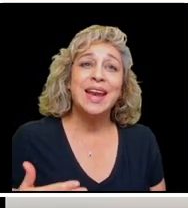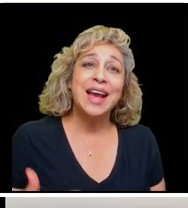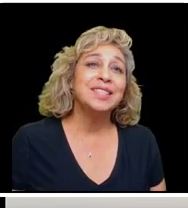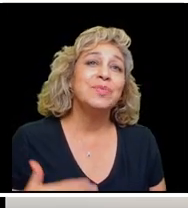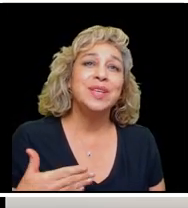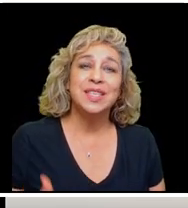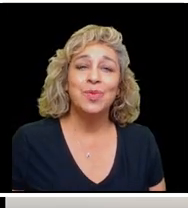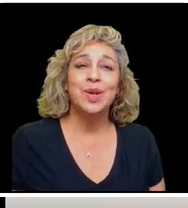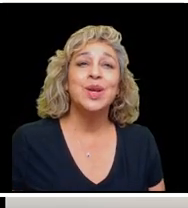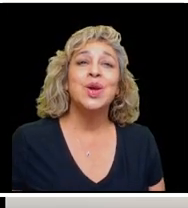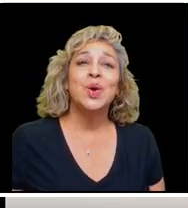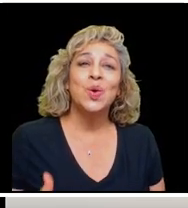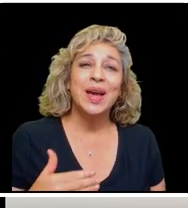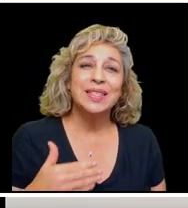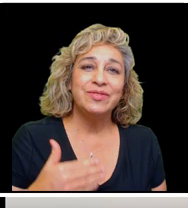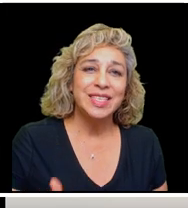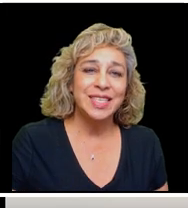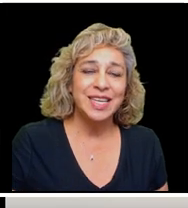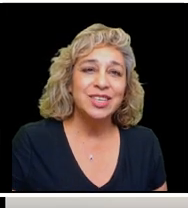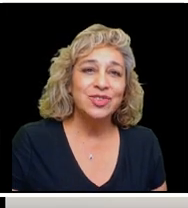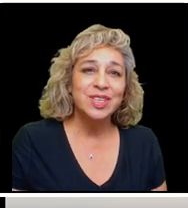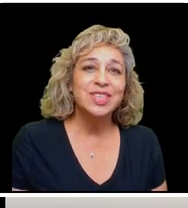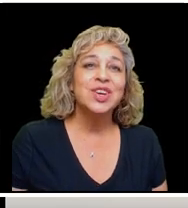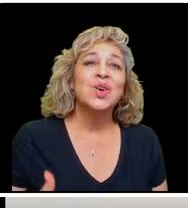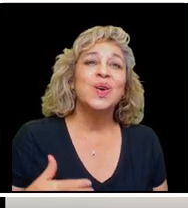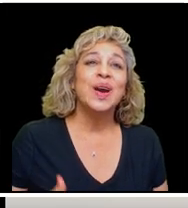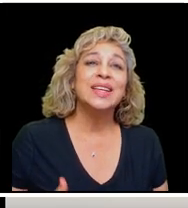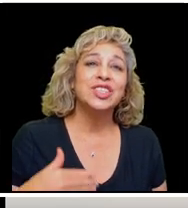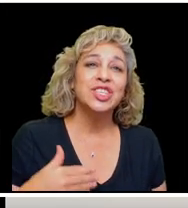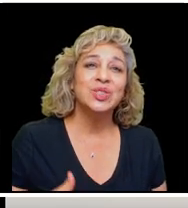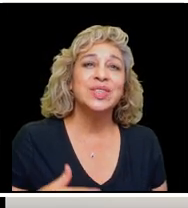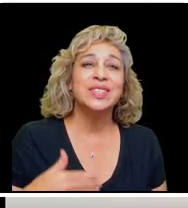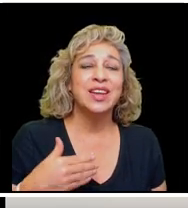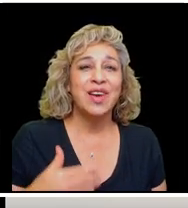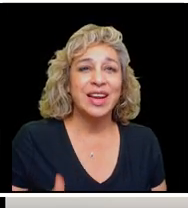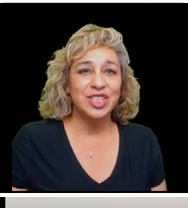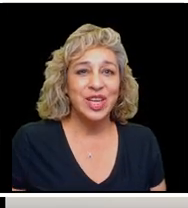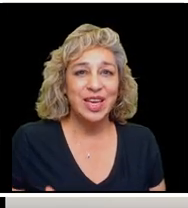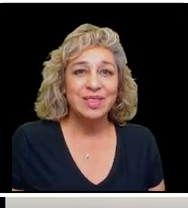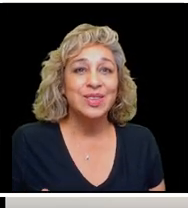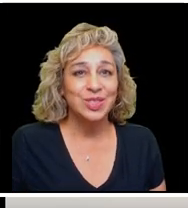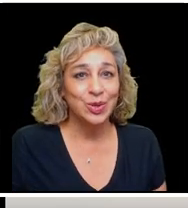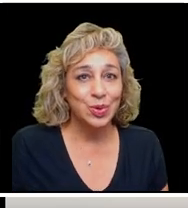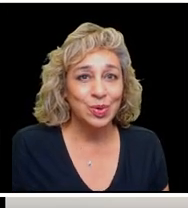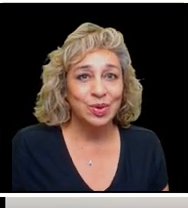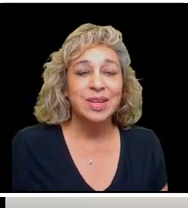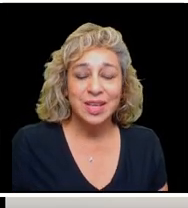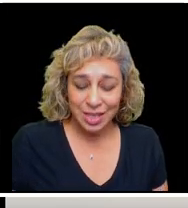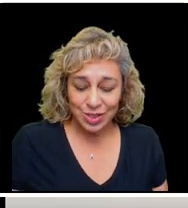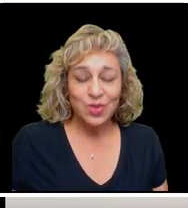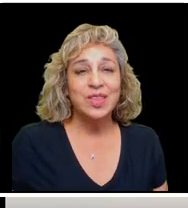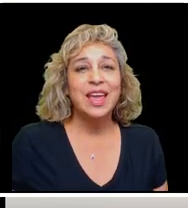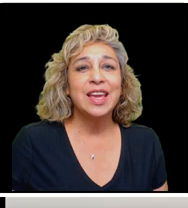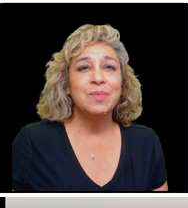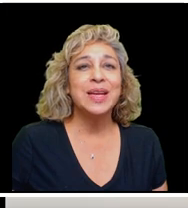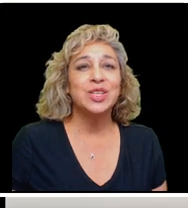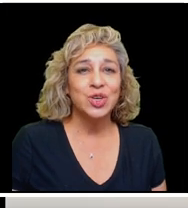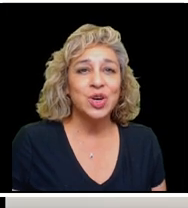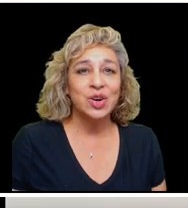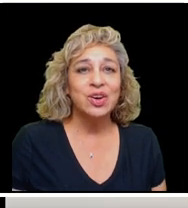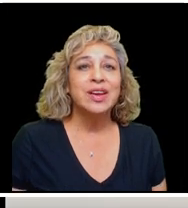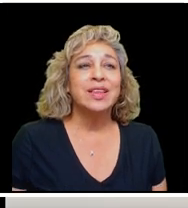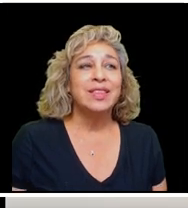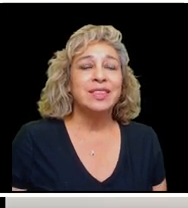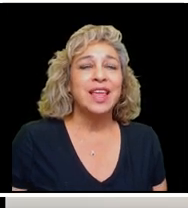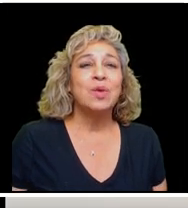the committee it has to be someone who has a vested interest who has children's that are actually in the school so that they can make